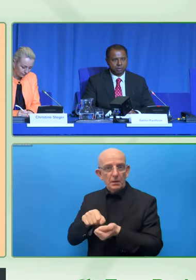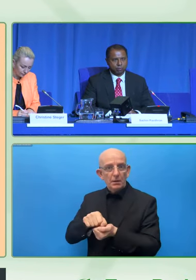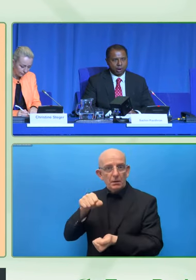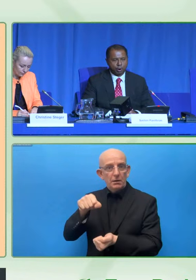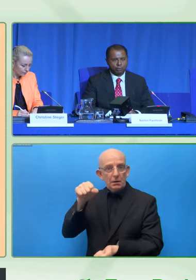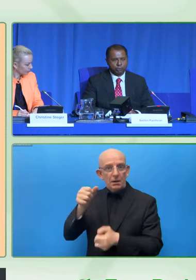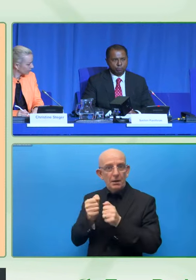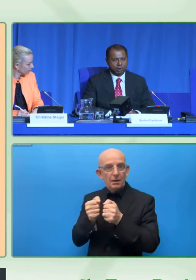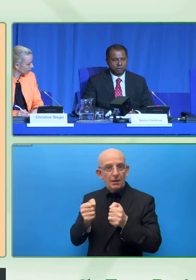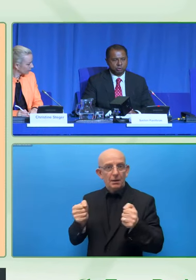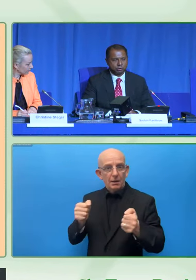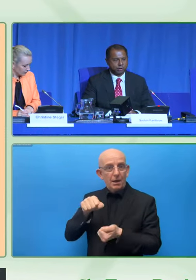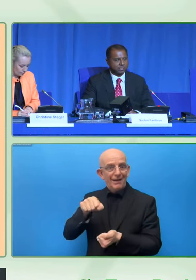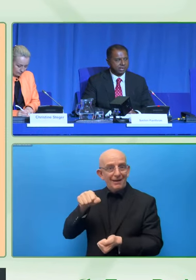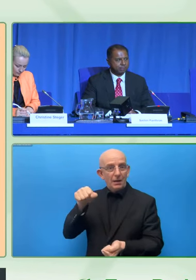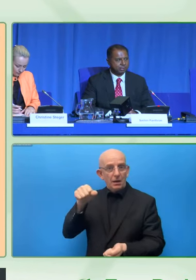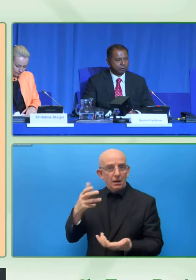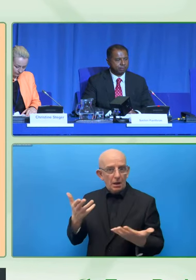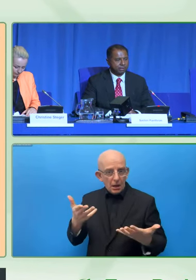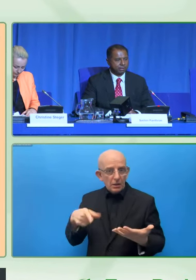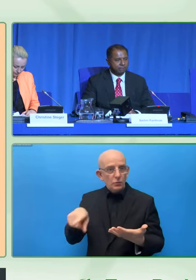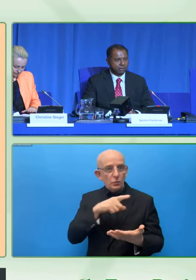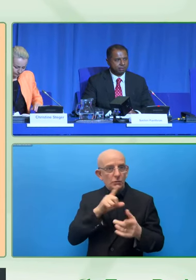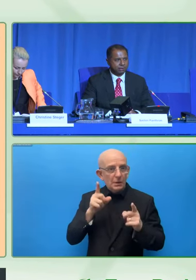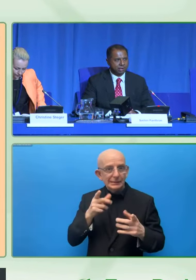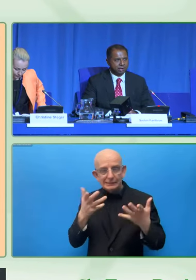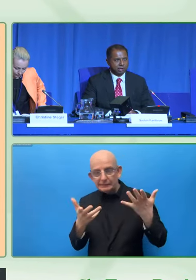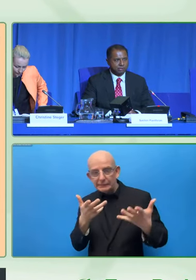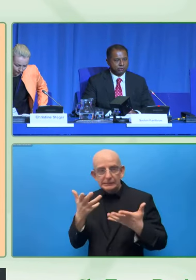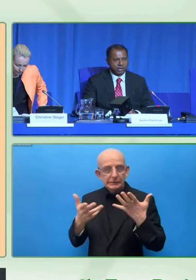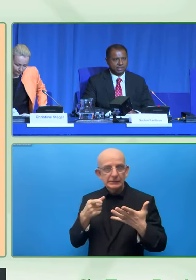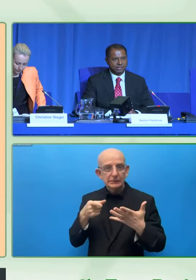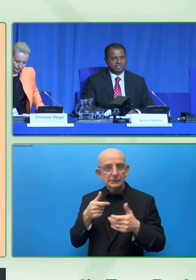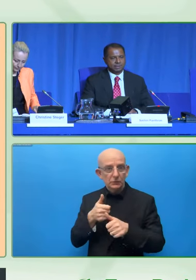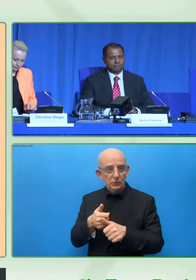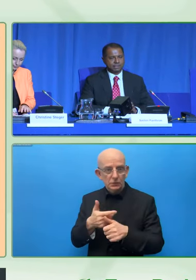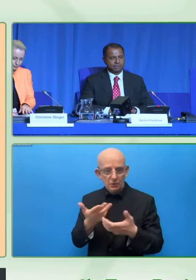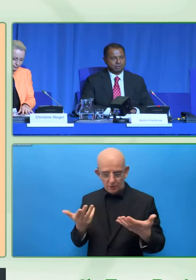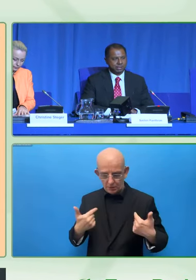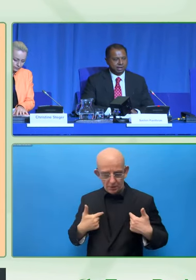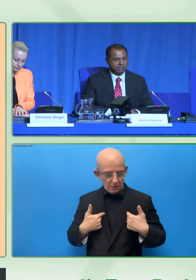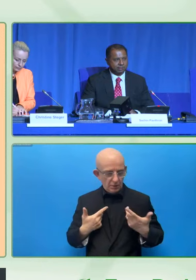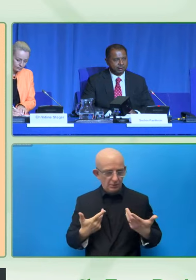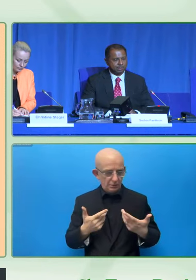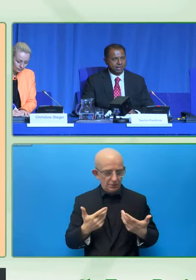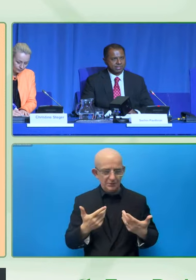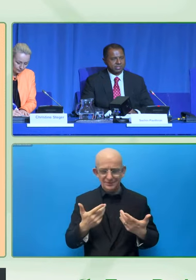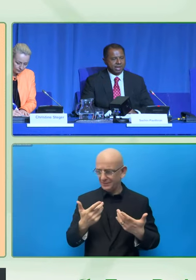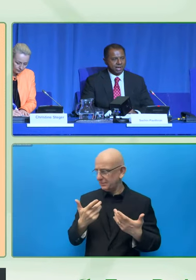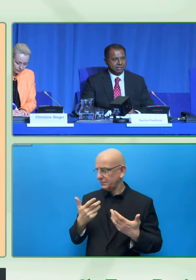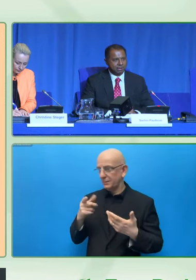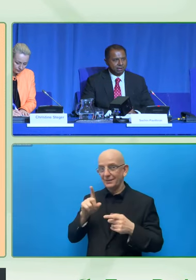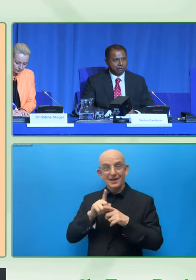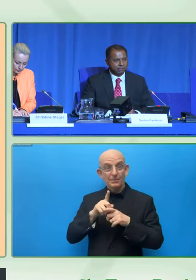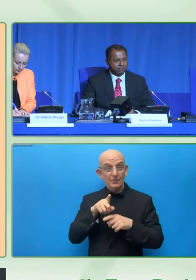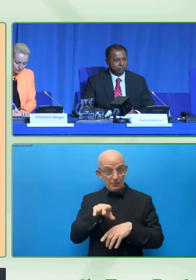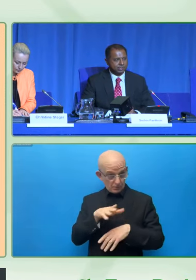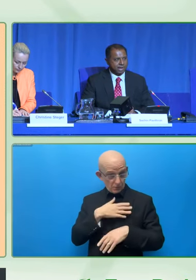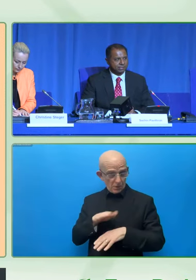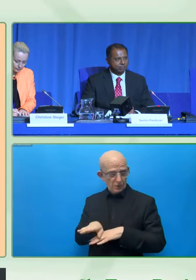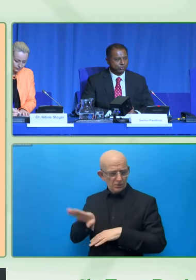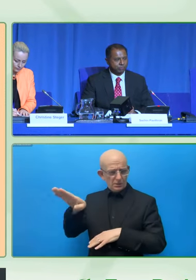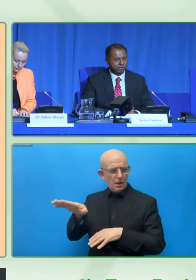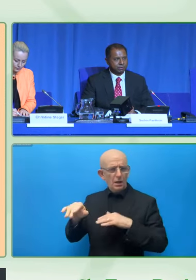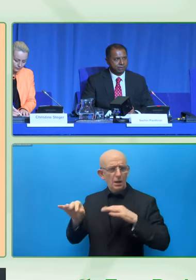sure how do you ensure accessibility of a built environment. So in 1973, under the Rehabilitation Act, the